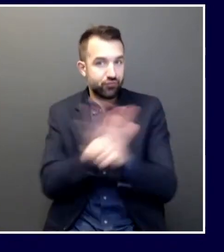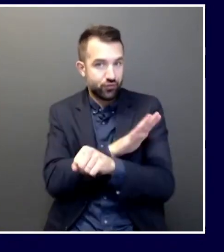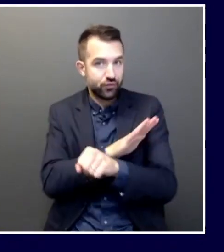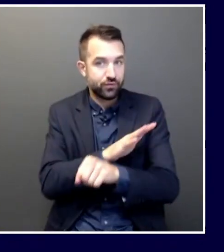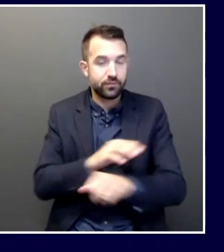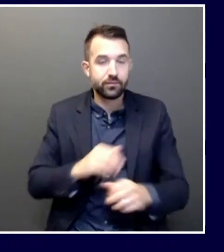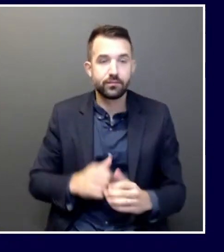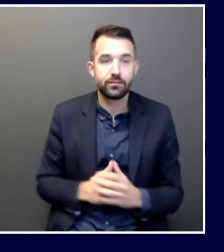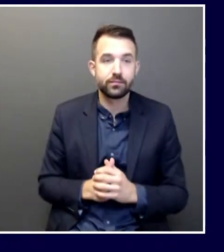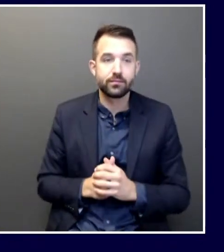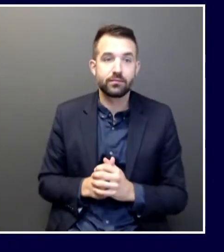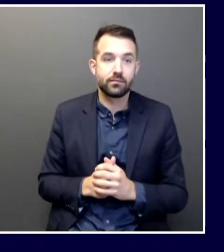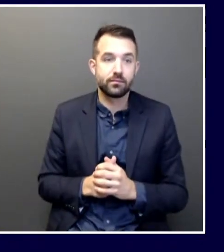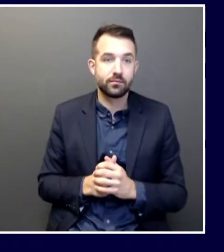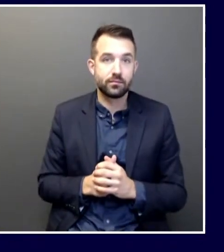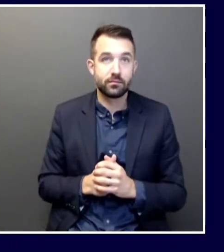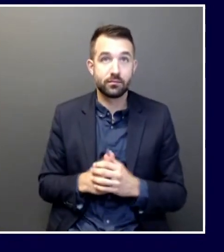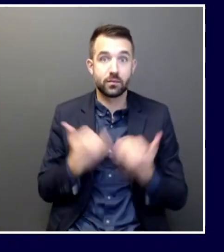is administering